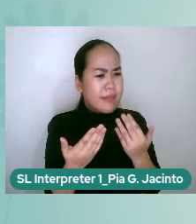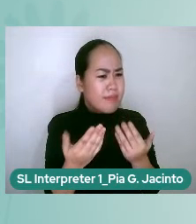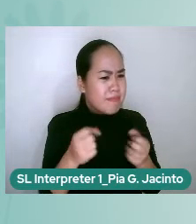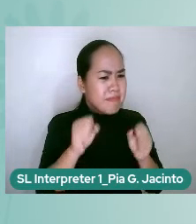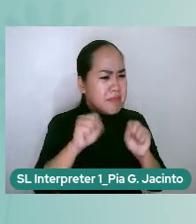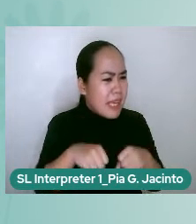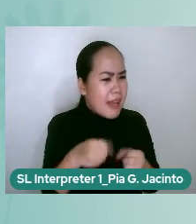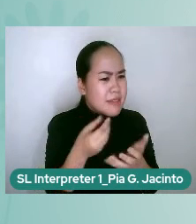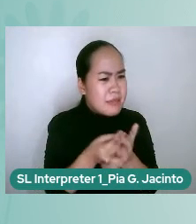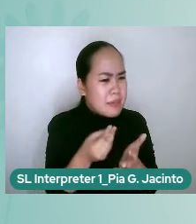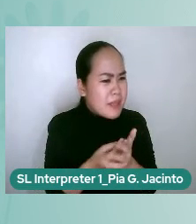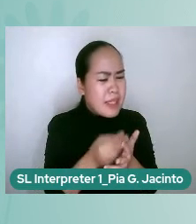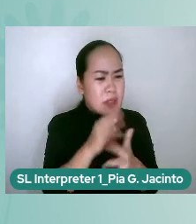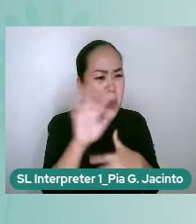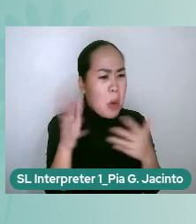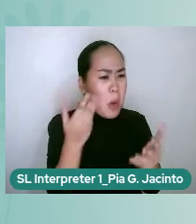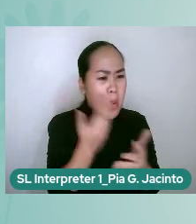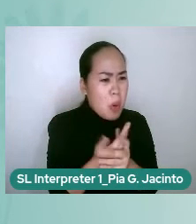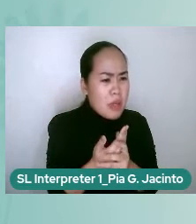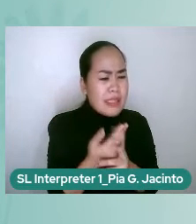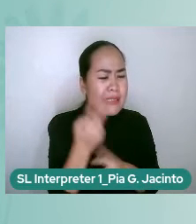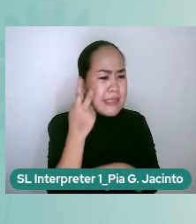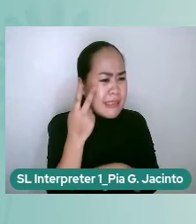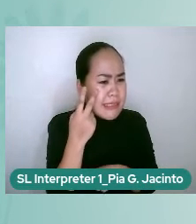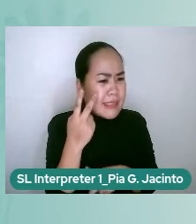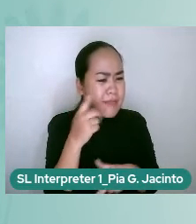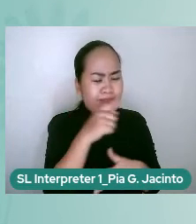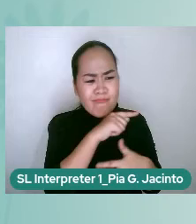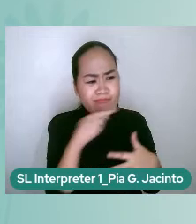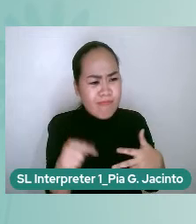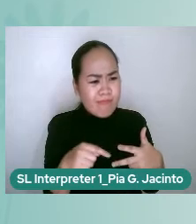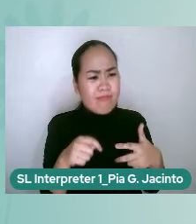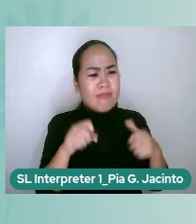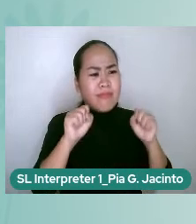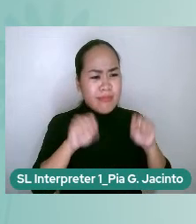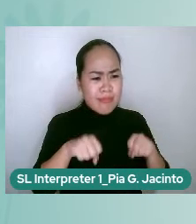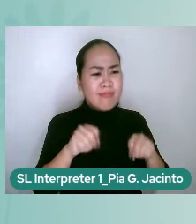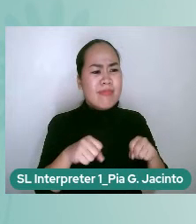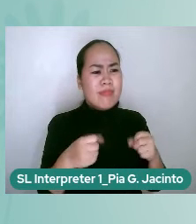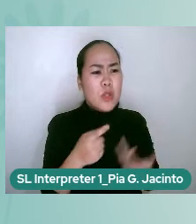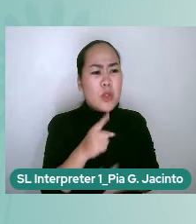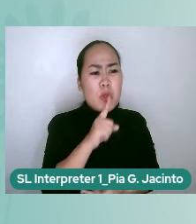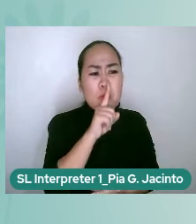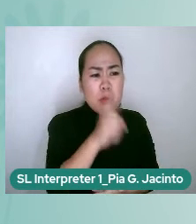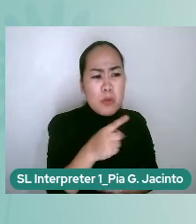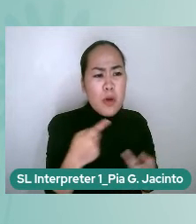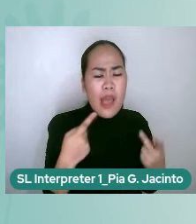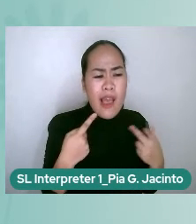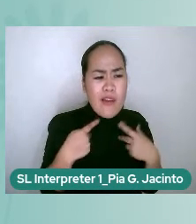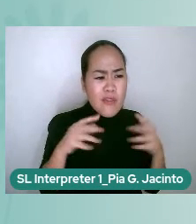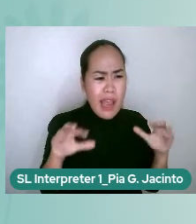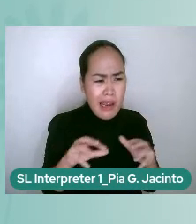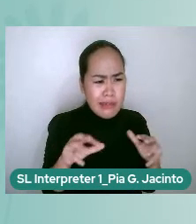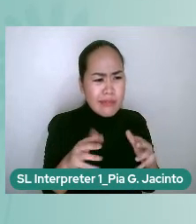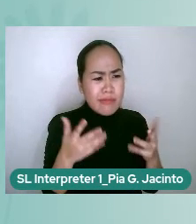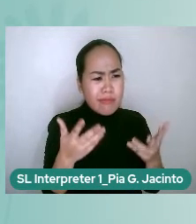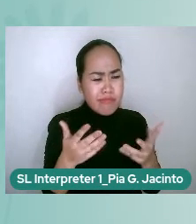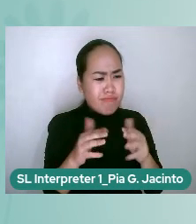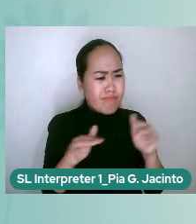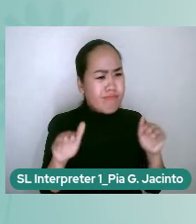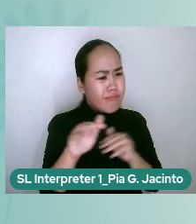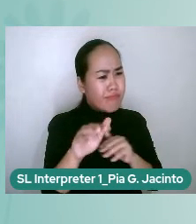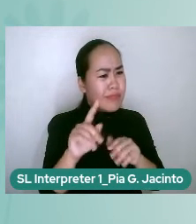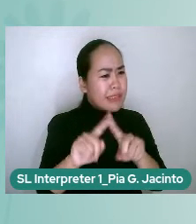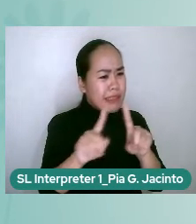engagement. So while we see the initiative through its 3 pillars, in fact, there's a set of actions that are relevant across all